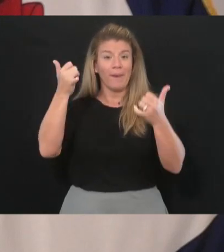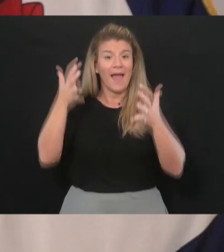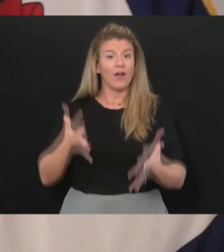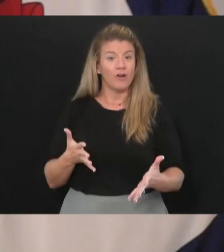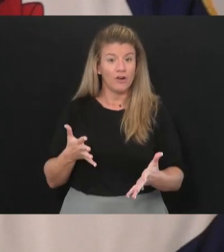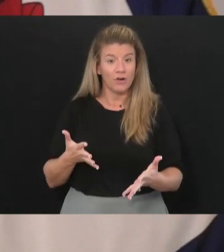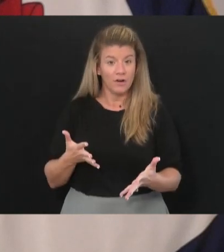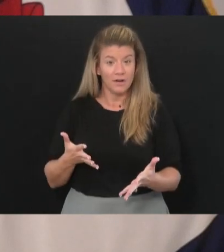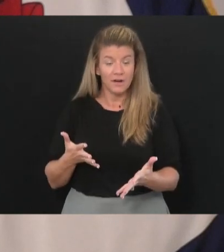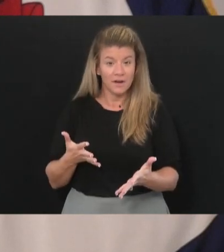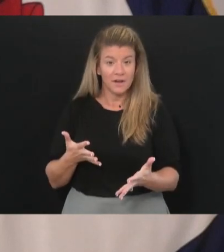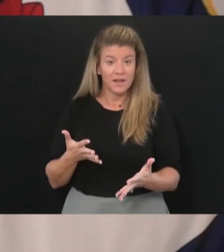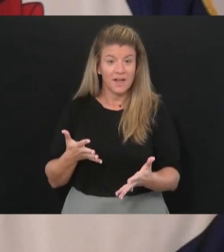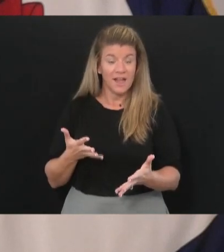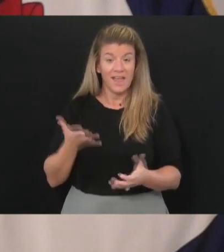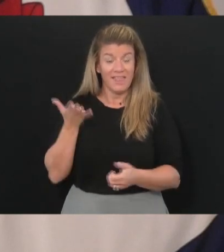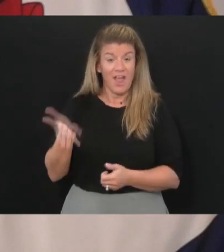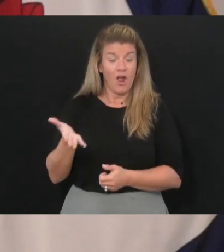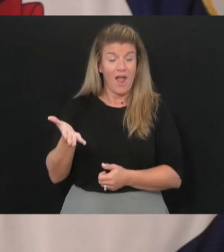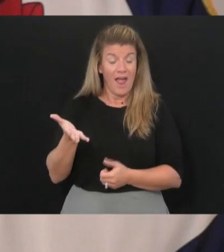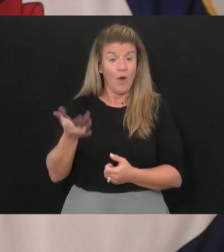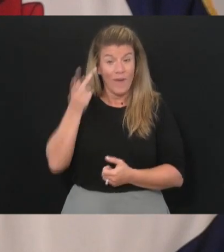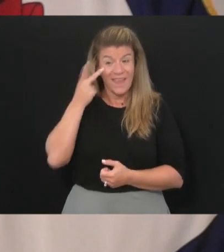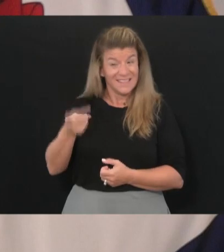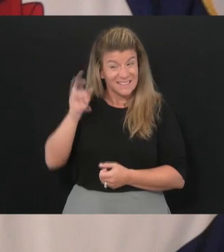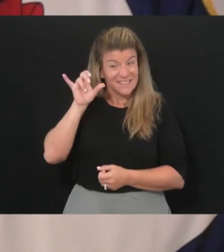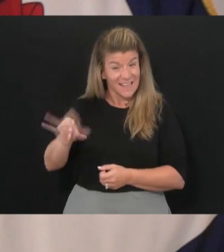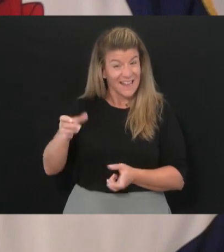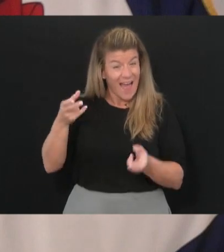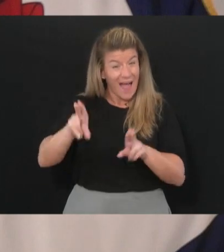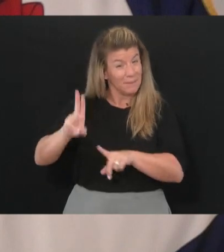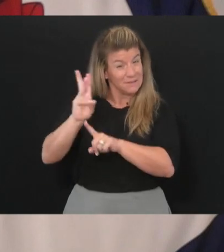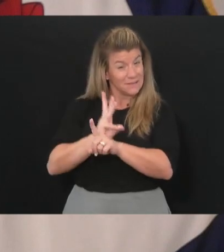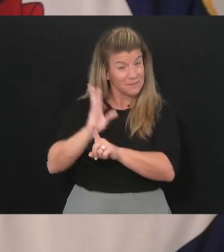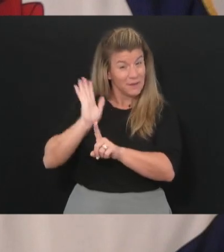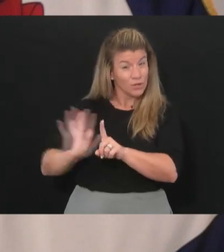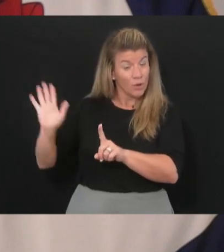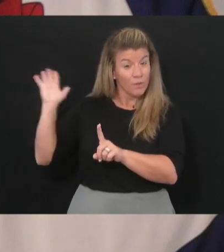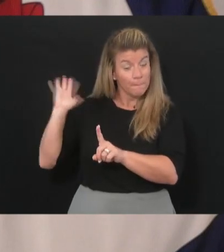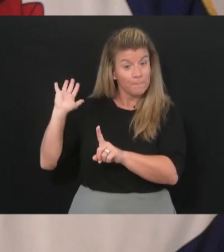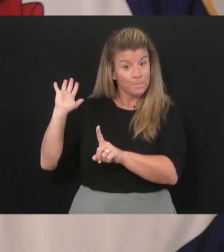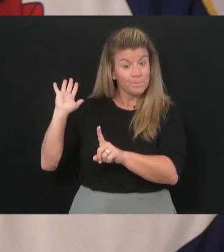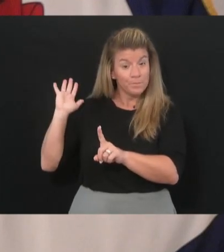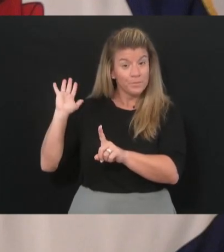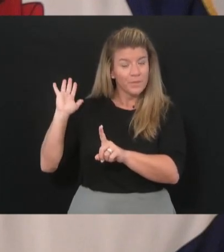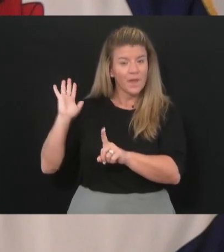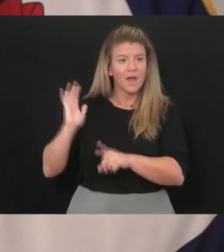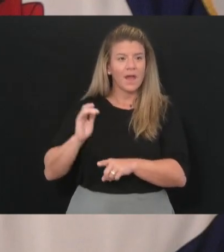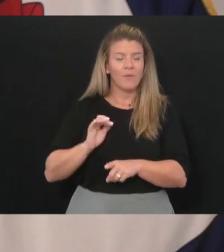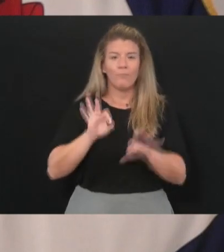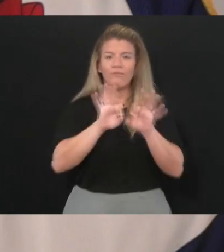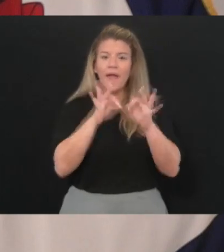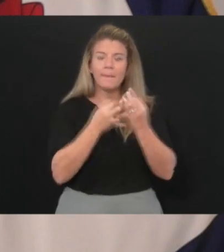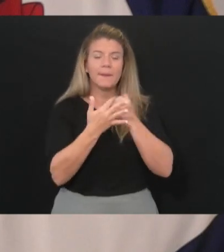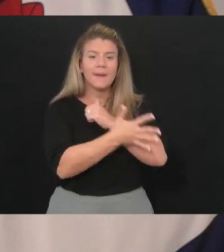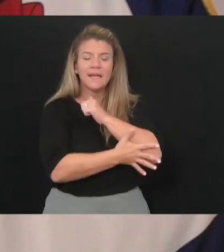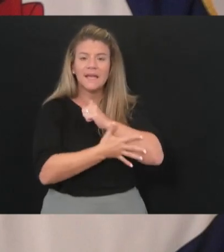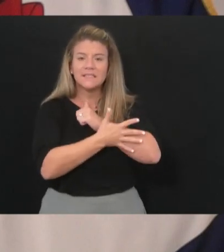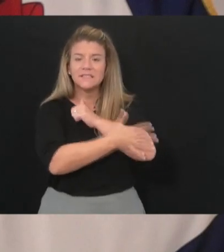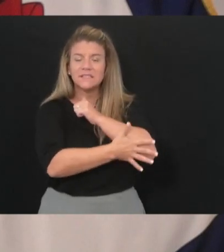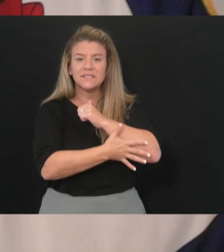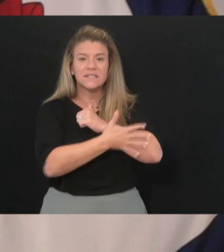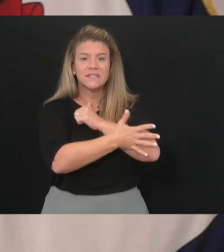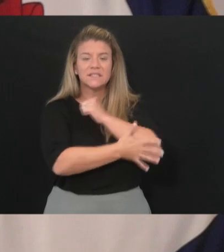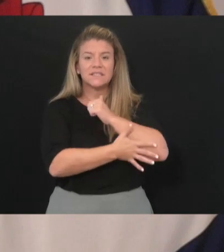and we see the just our family picnics and